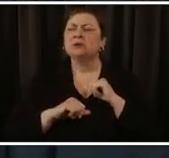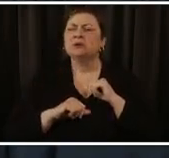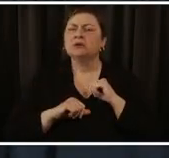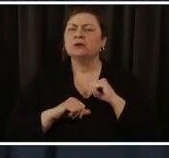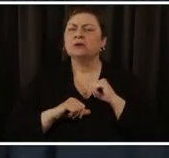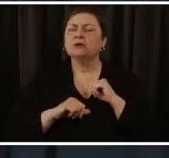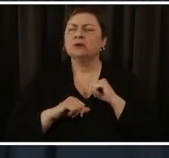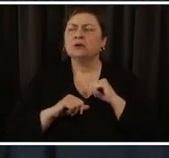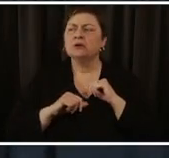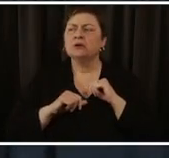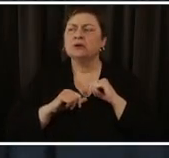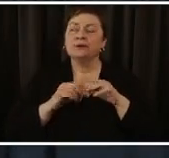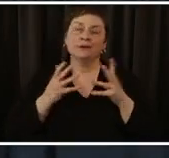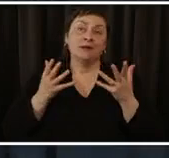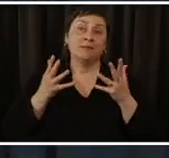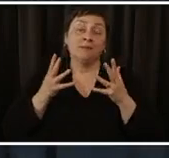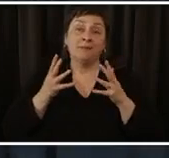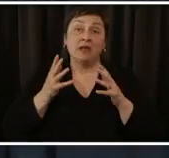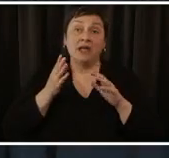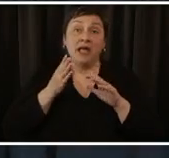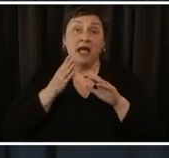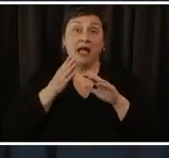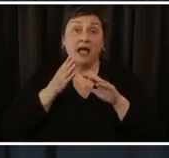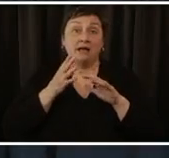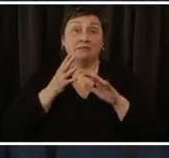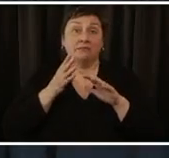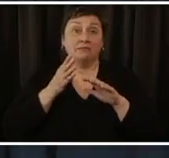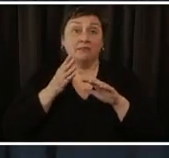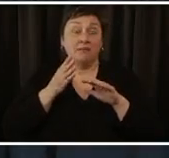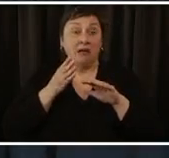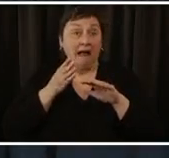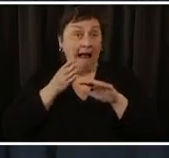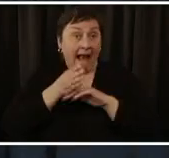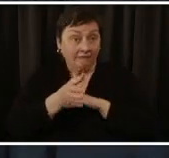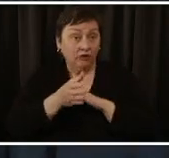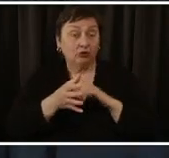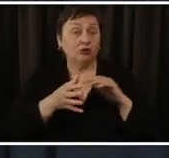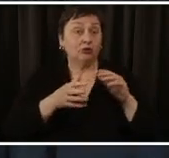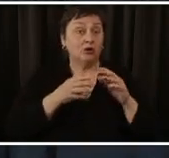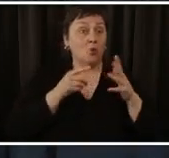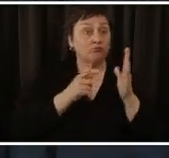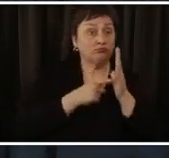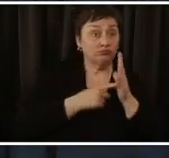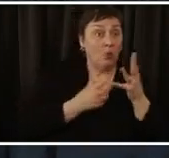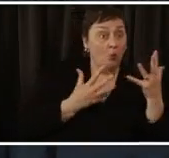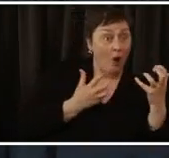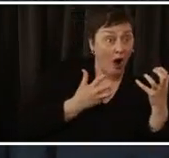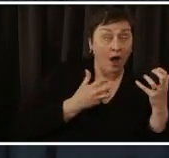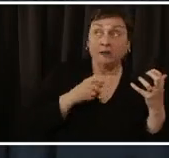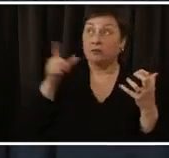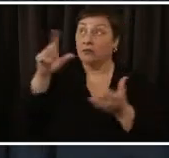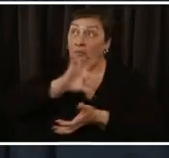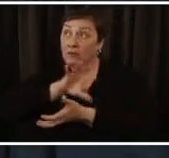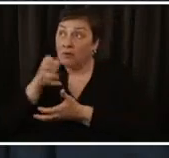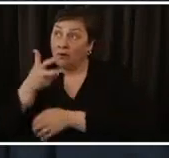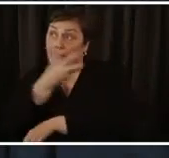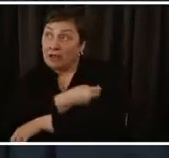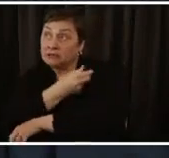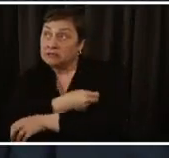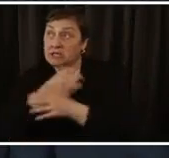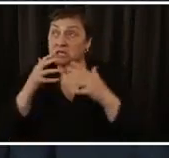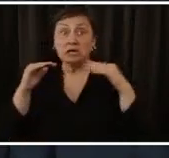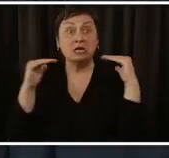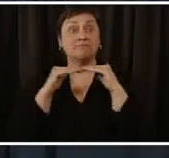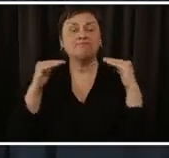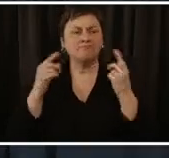the demand maybe is outstripped by the supply? Yeah, based on the best public health